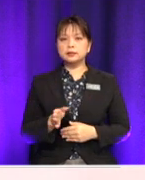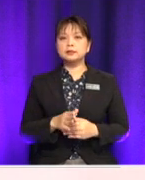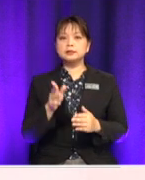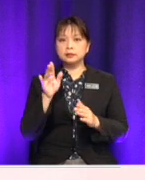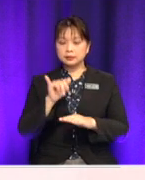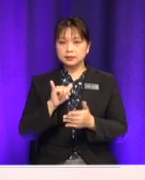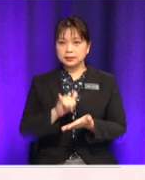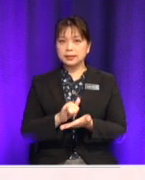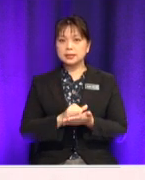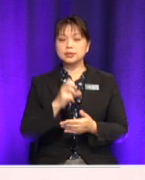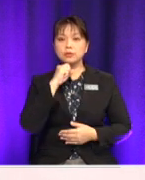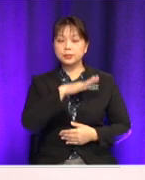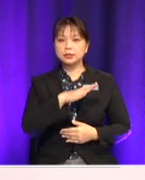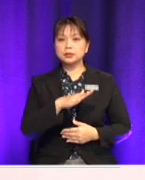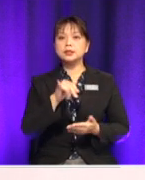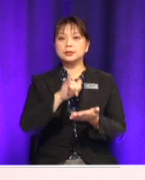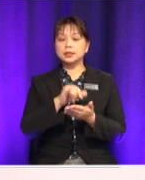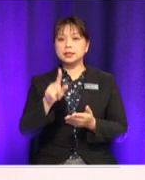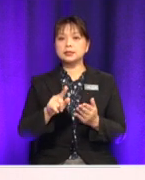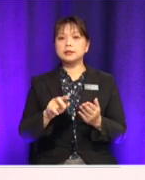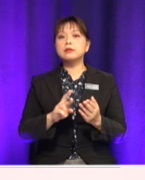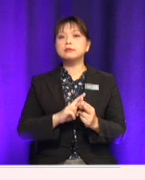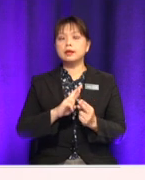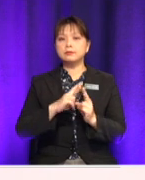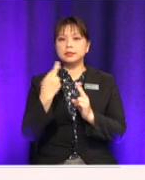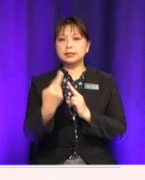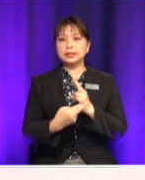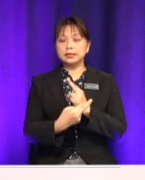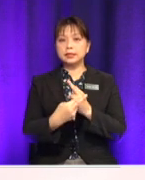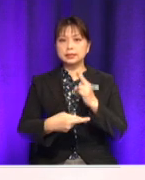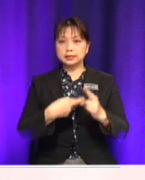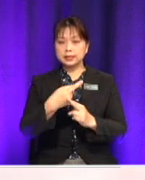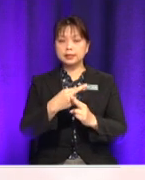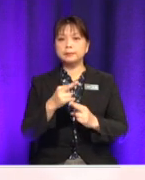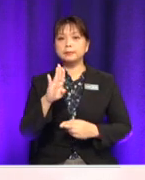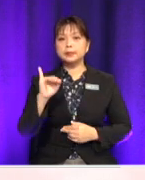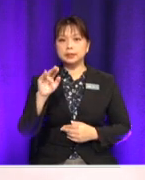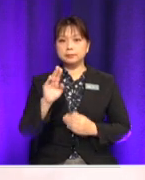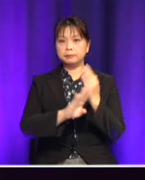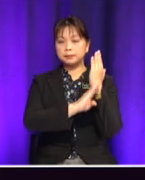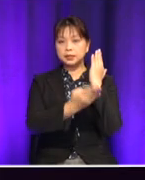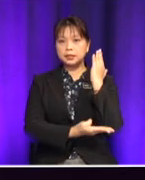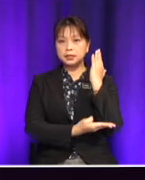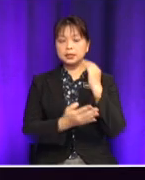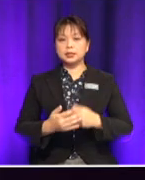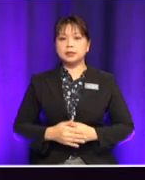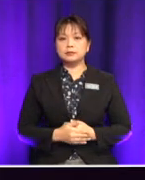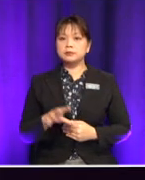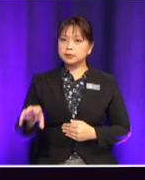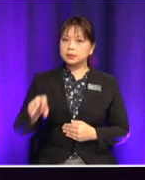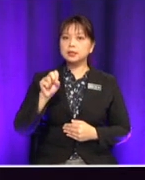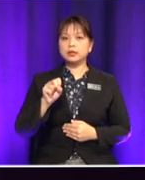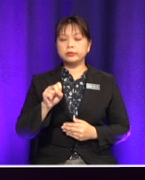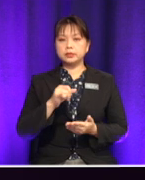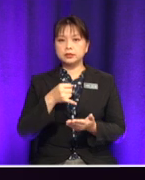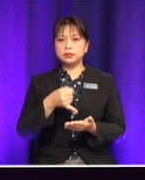recycling bin, you know. Really? I thought it was the big blue one. It's an easy mistake to make. Take out your food scraps. All